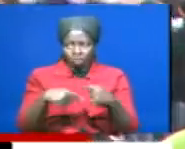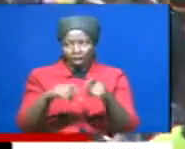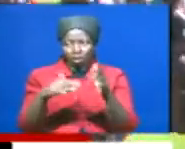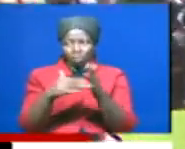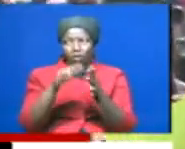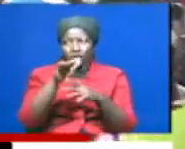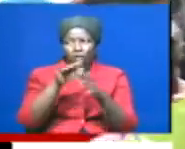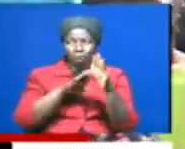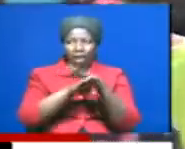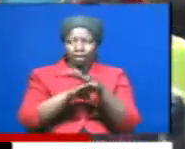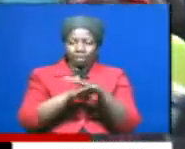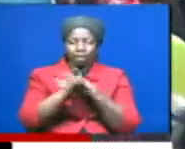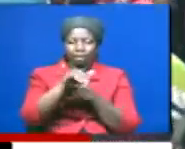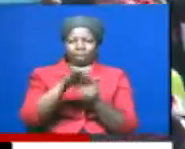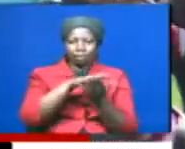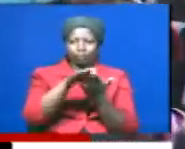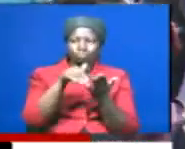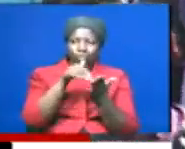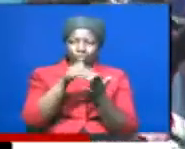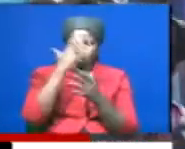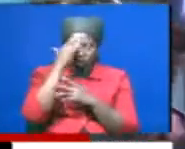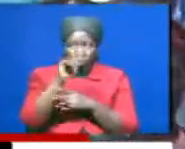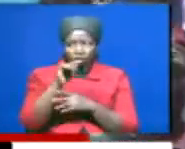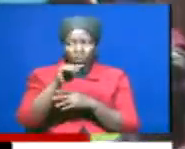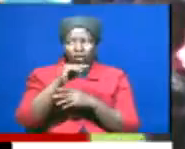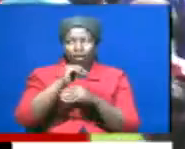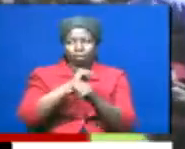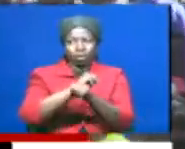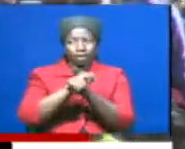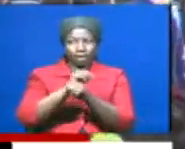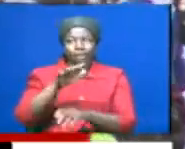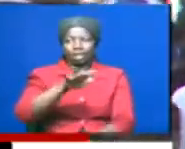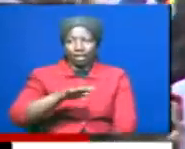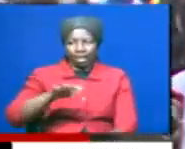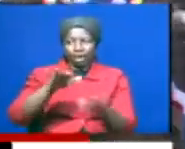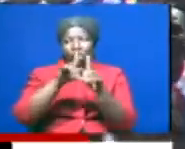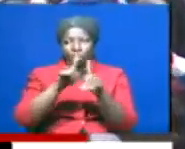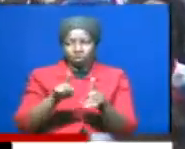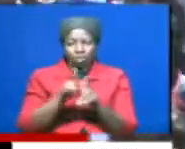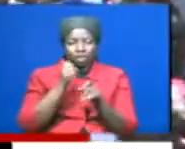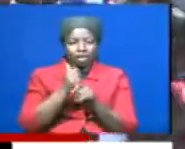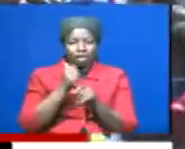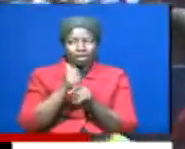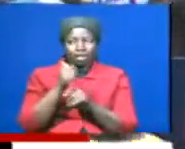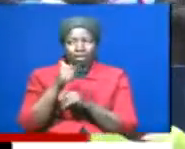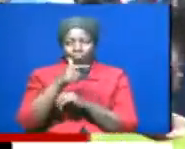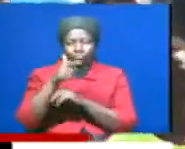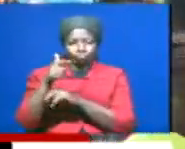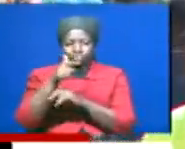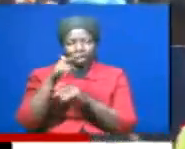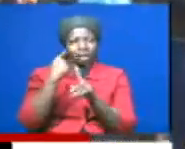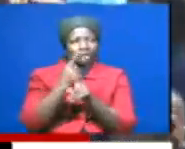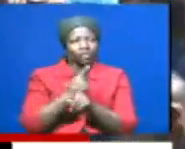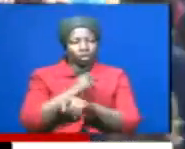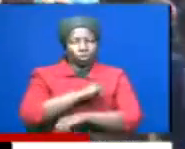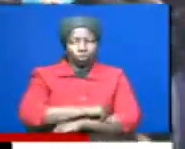accessing that facility, being a protected area. Actually, we also conducted a spot check in various schools